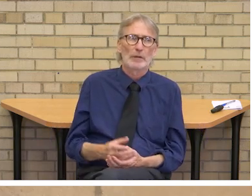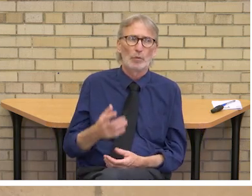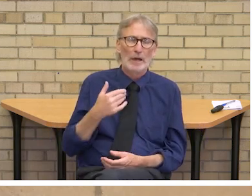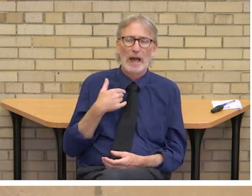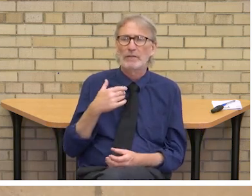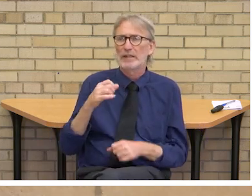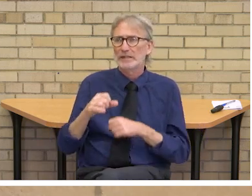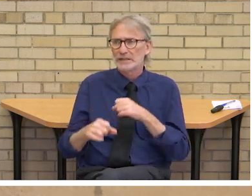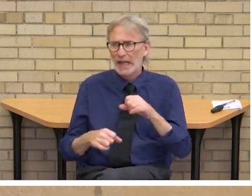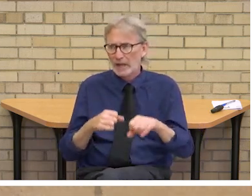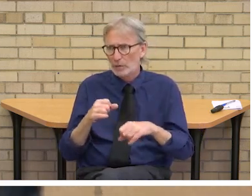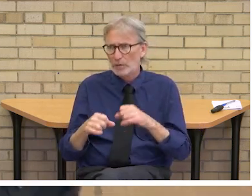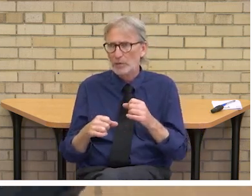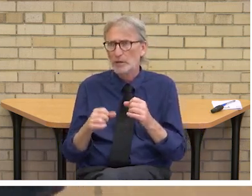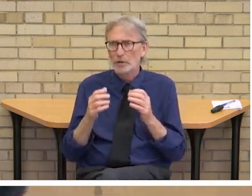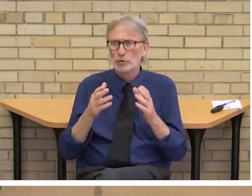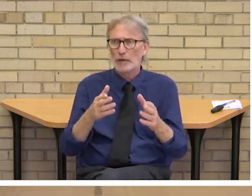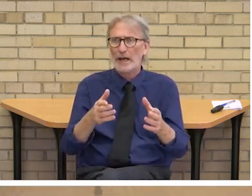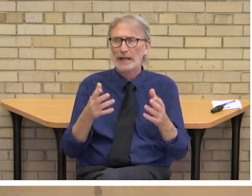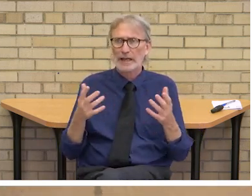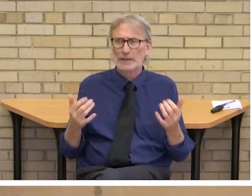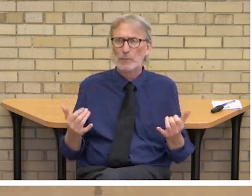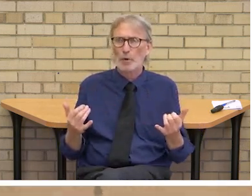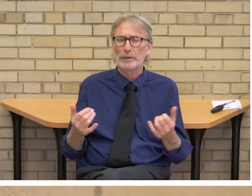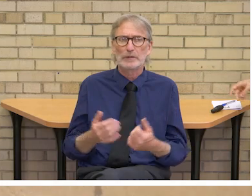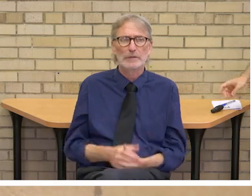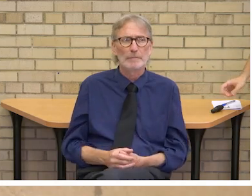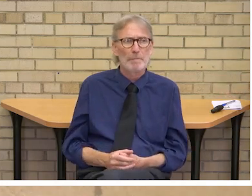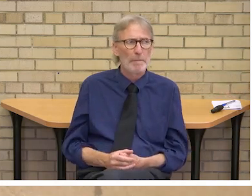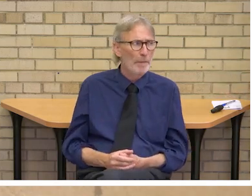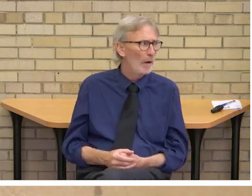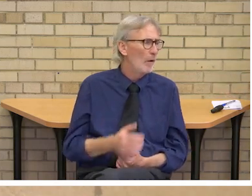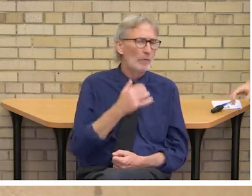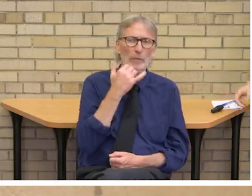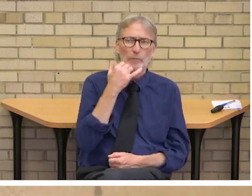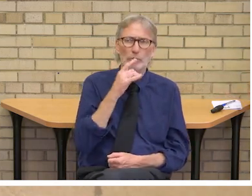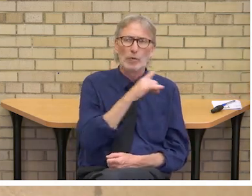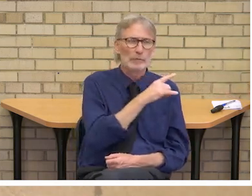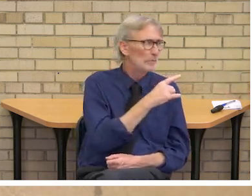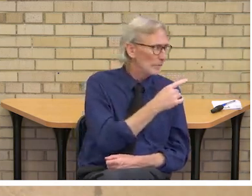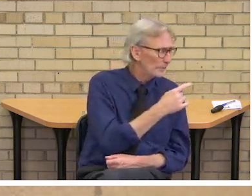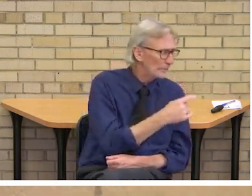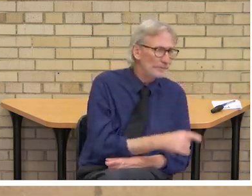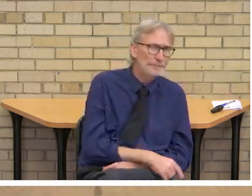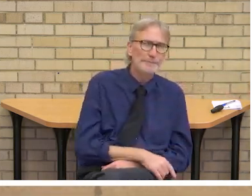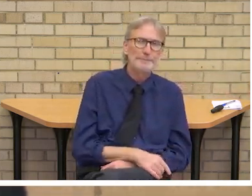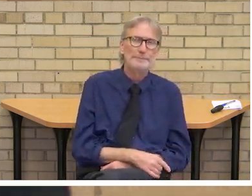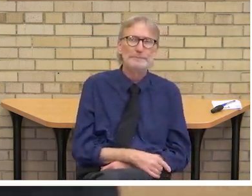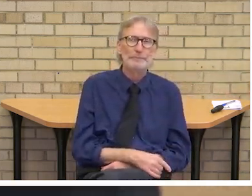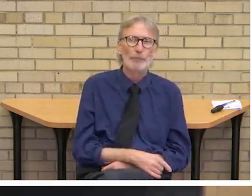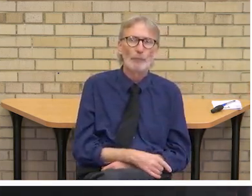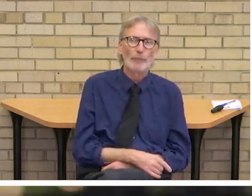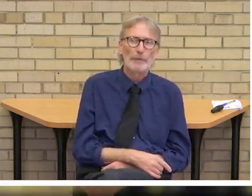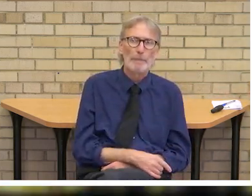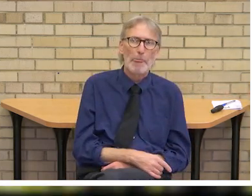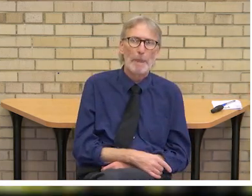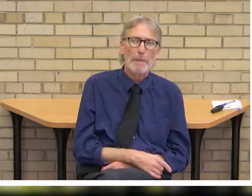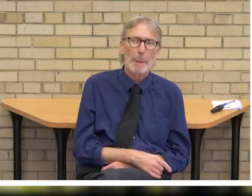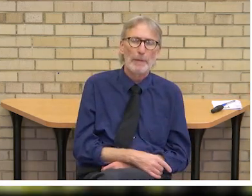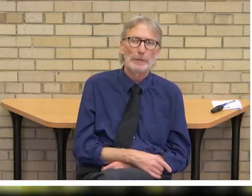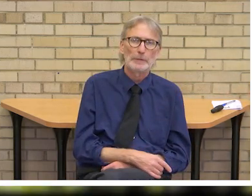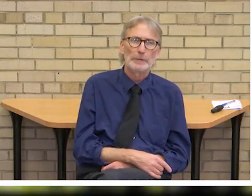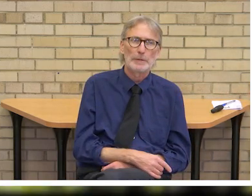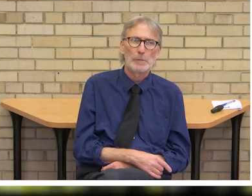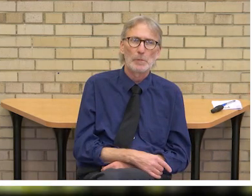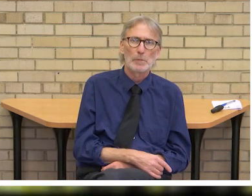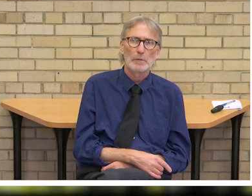cycle track at the moment. I'm on the wrong slide. The cycle track does show, it